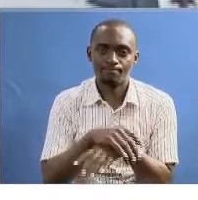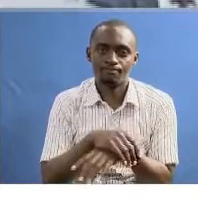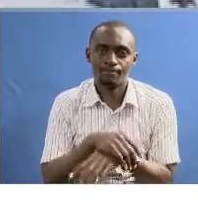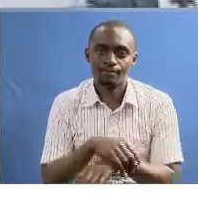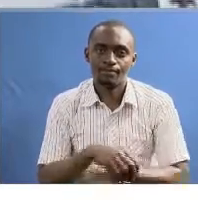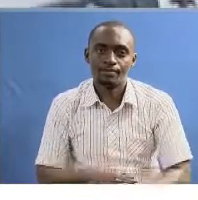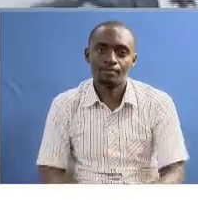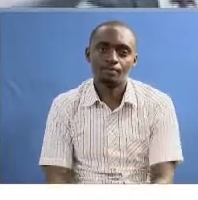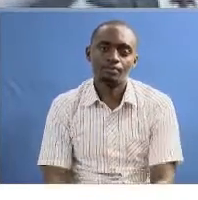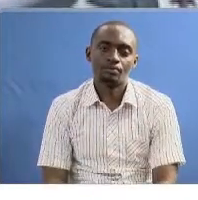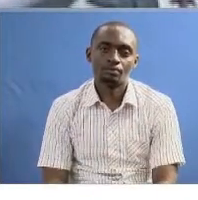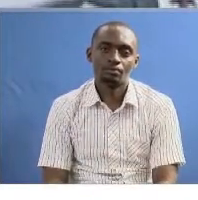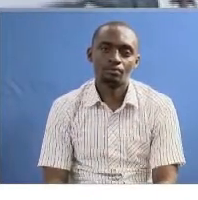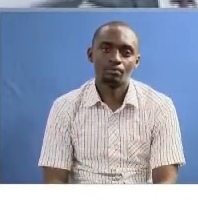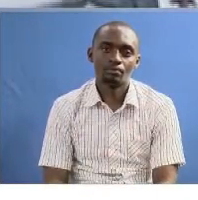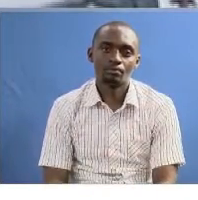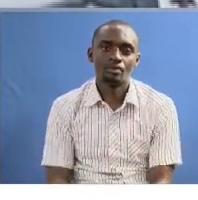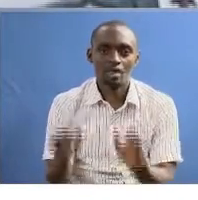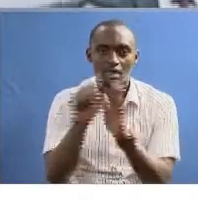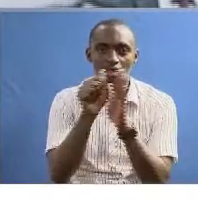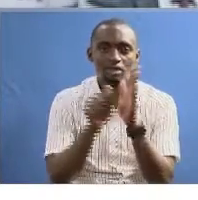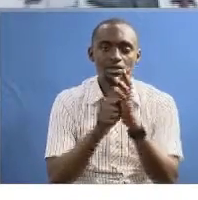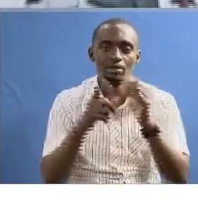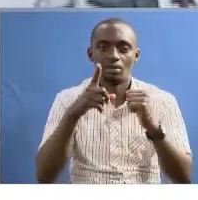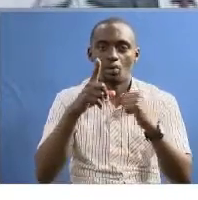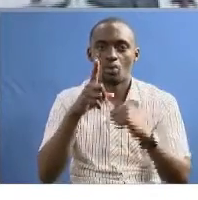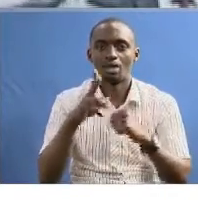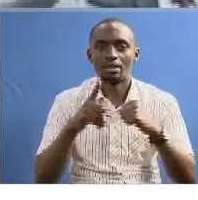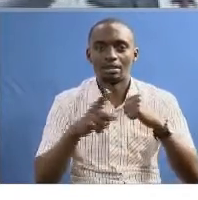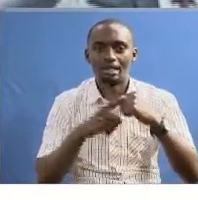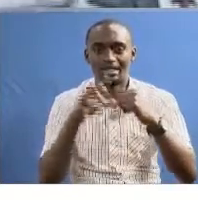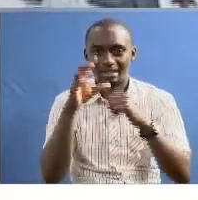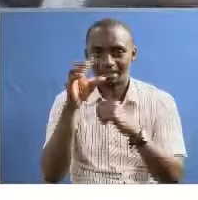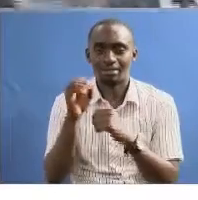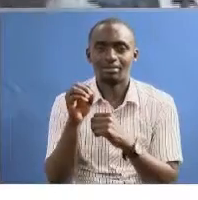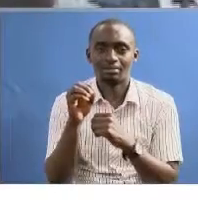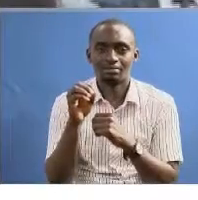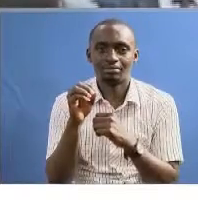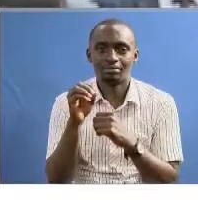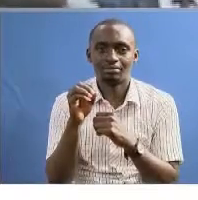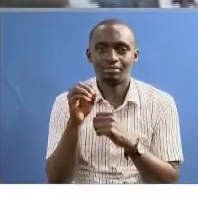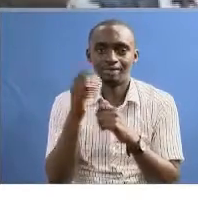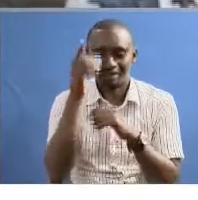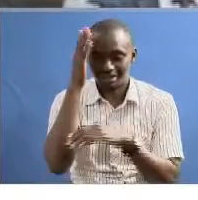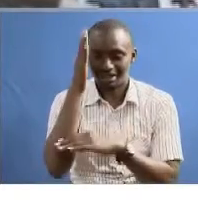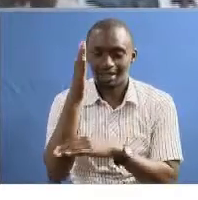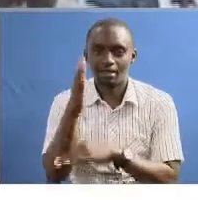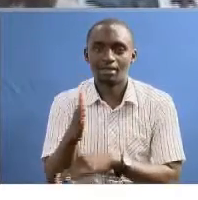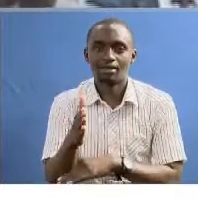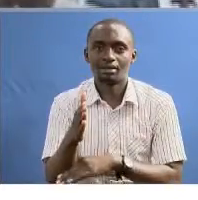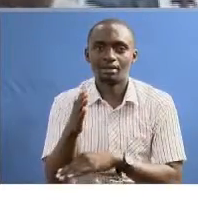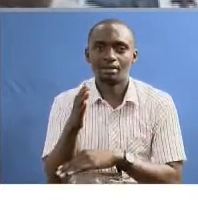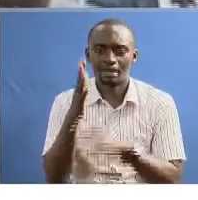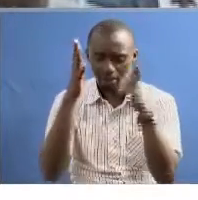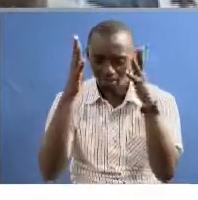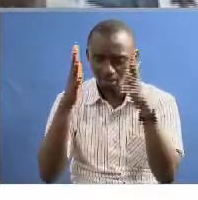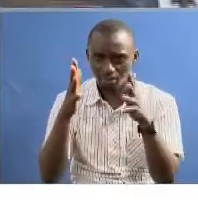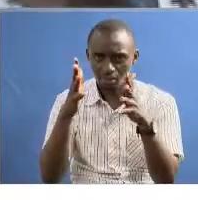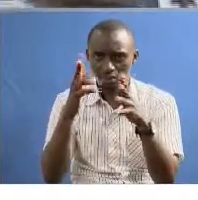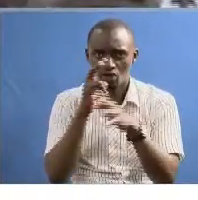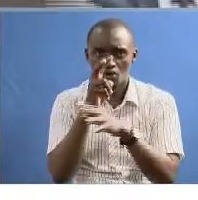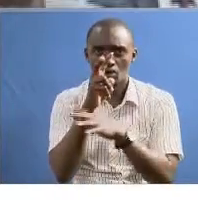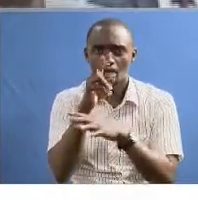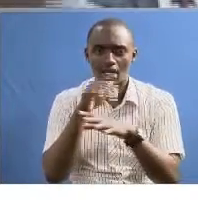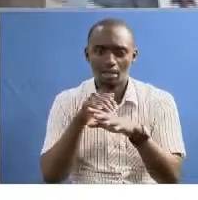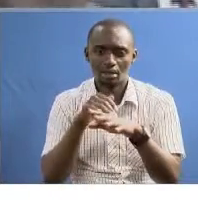My Lord, Article 160, sub Article 1, further now directs our attention to looking at the